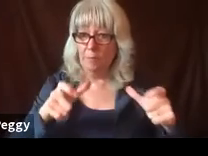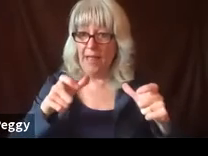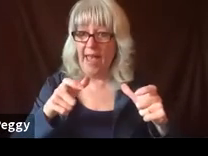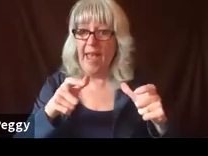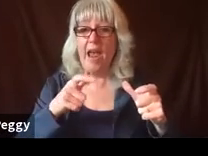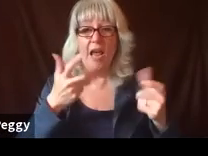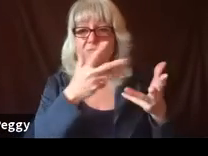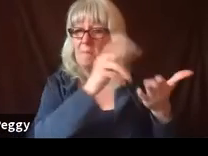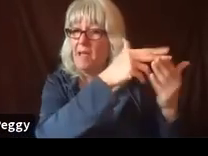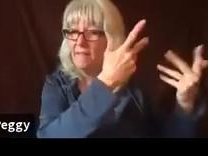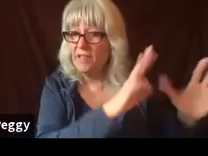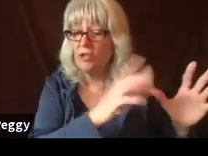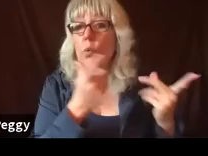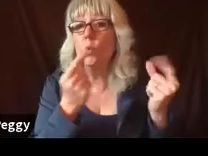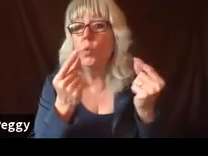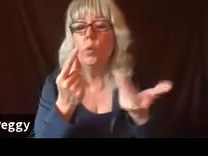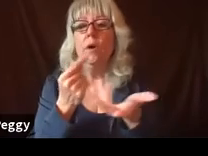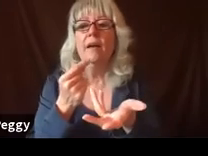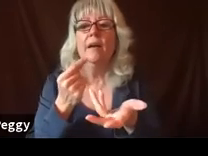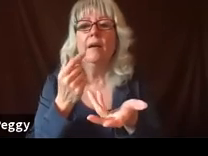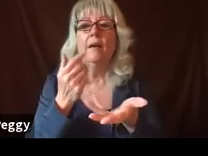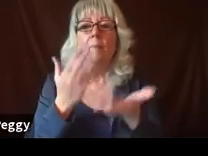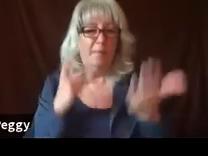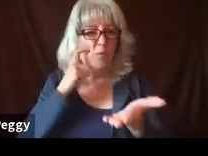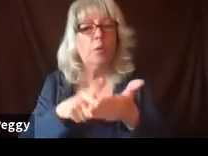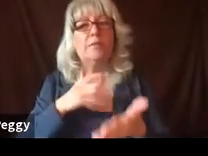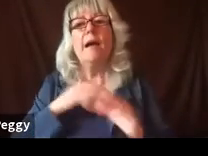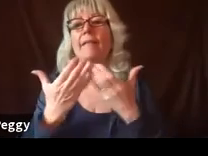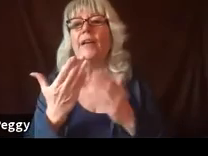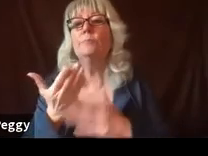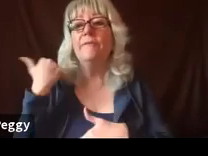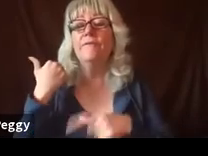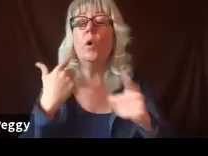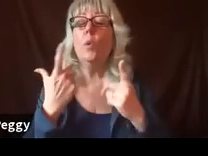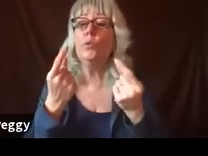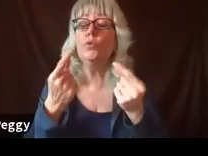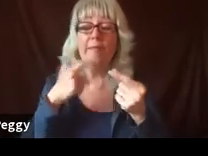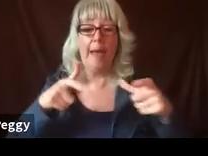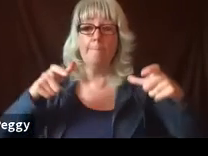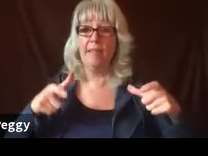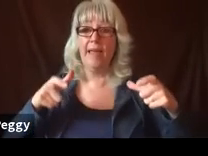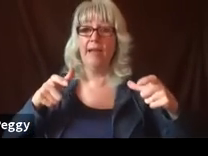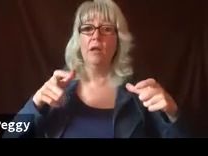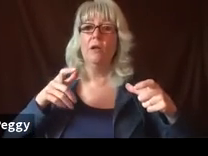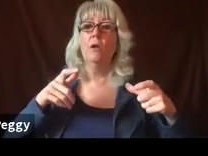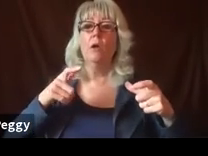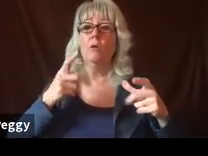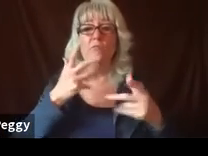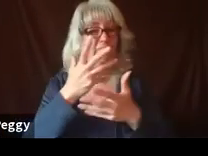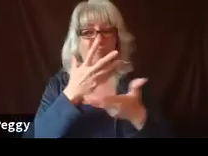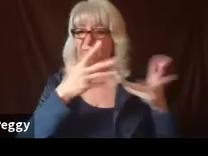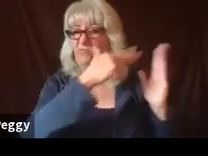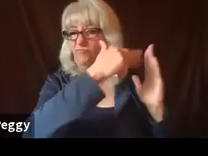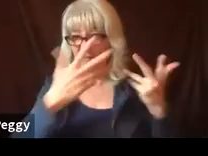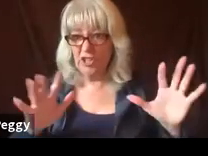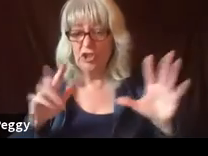out the plate. You may have noticed it in my classroom before. You just take the brush, and before you wash your brush, you just paint the leftover